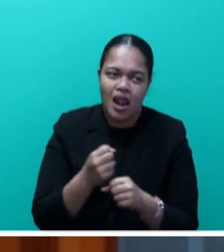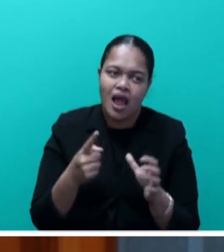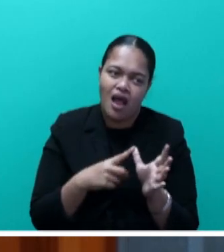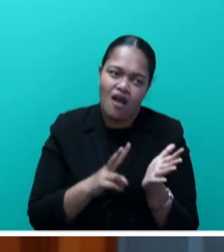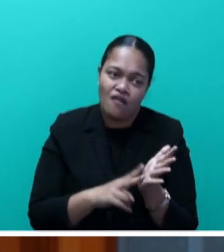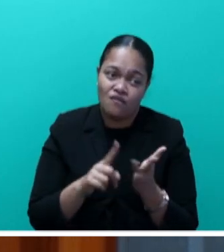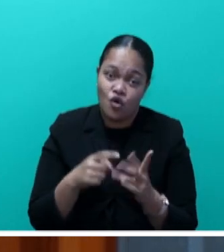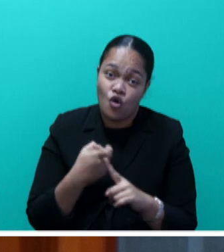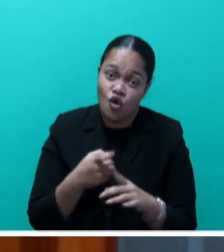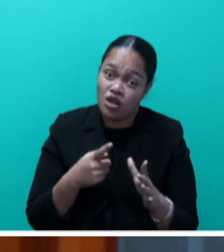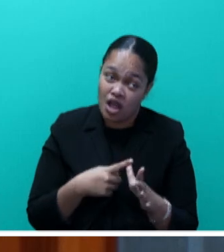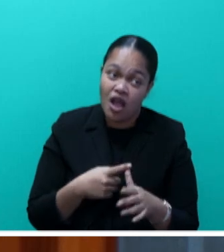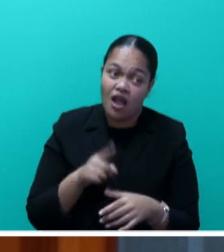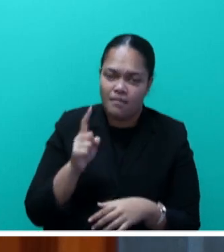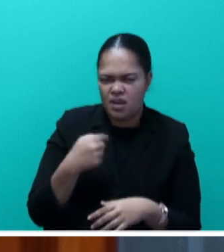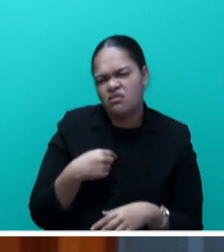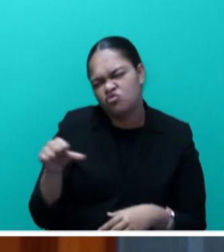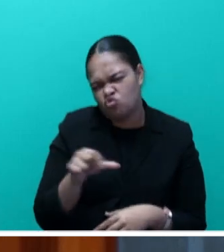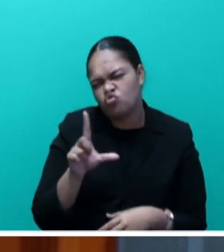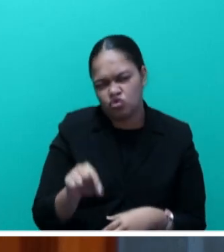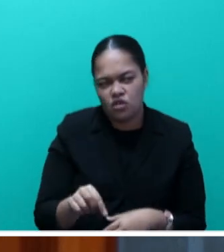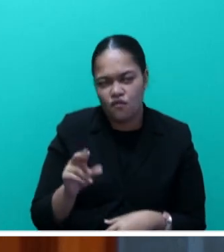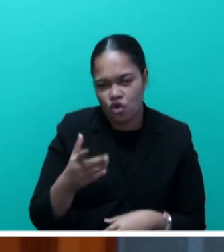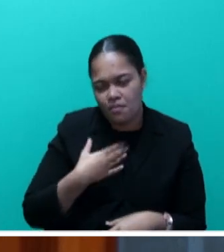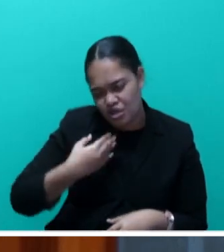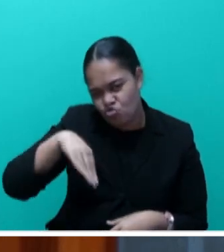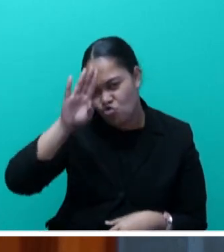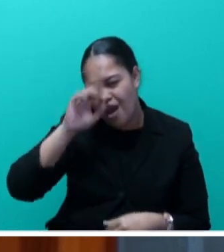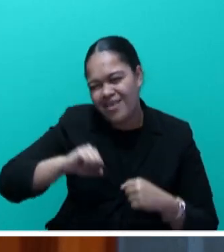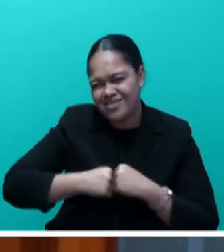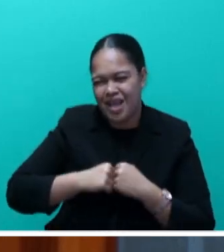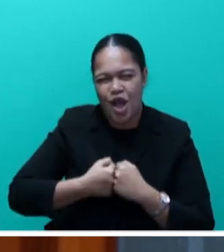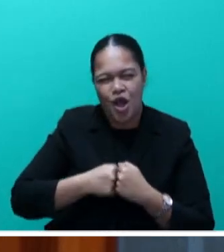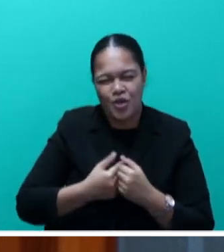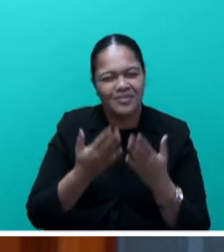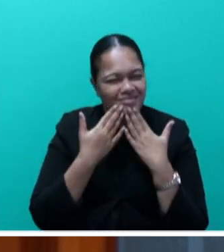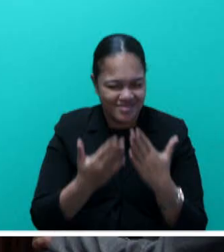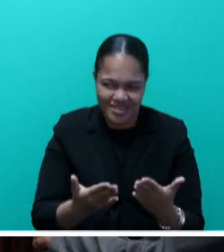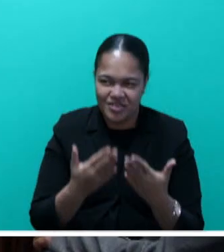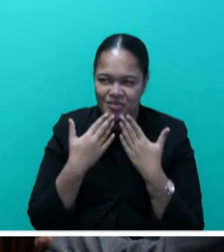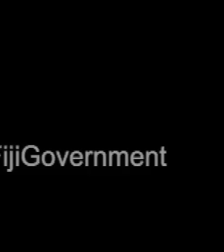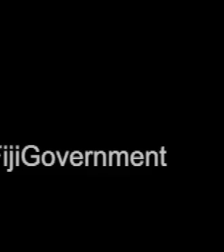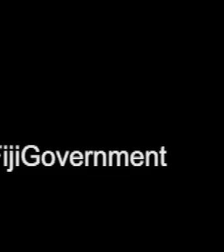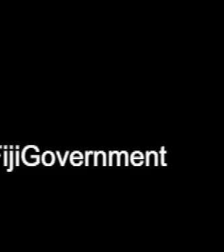wishes I didn't do this, but I had to do it for my turangatauhu. Happy birthday, sir. Thank you, Mr. Speaker.